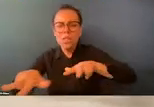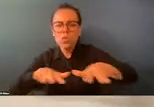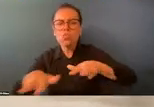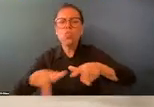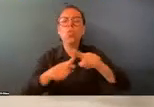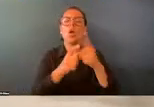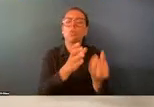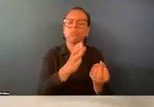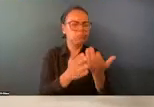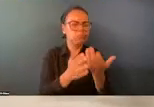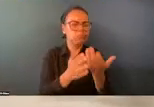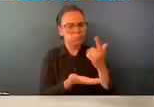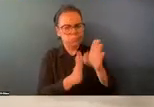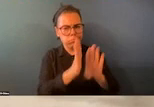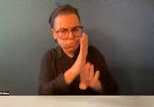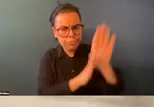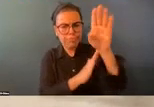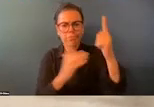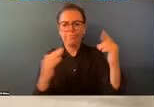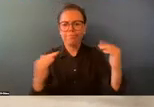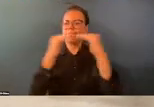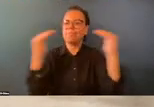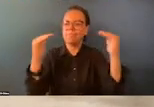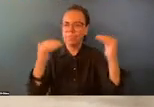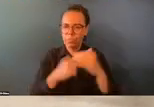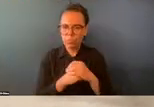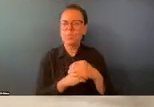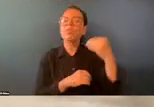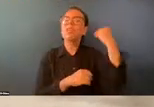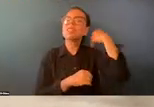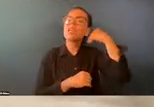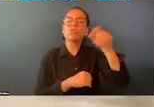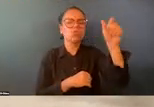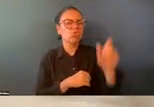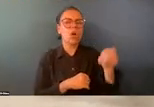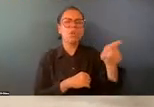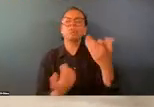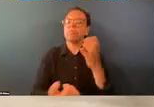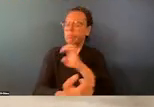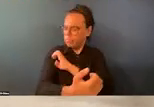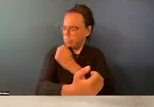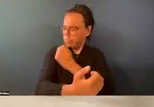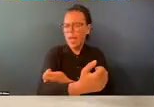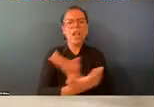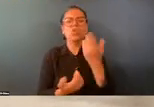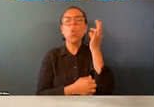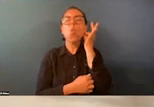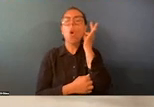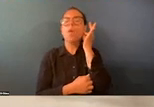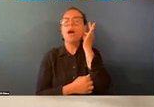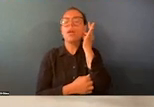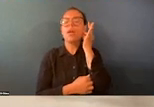Tajikistan. Muhaiyo assists in promoting gender equality and women's empowerment, ensuring